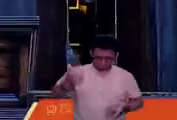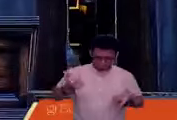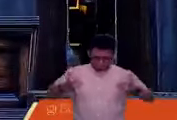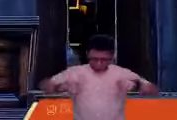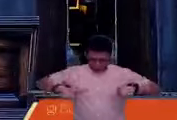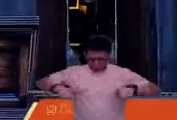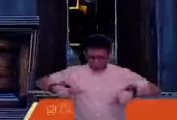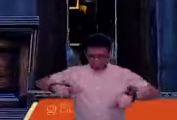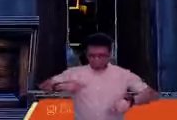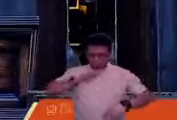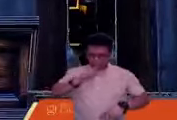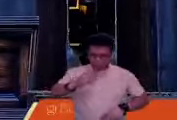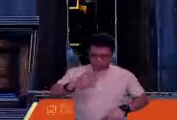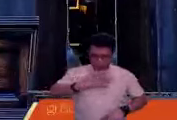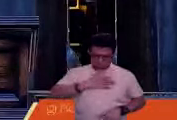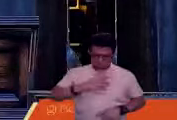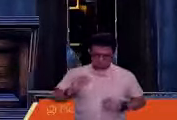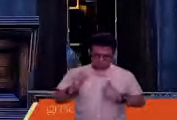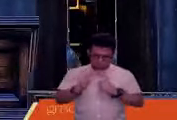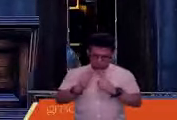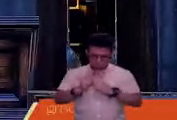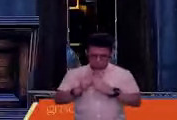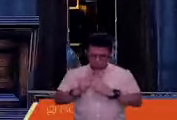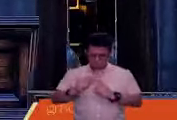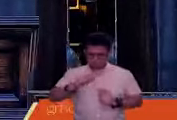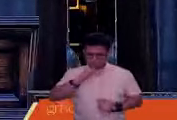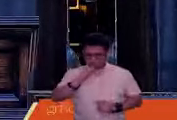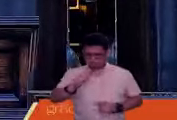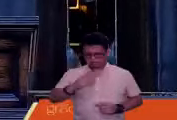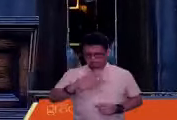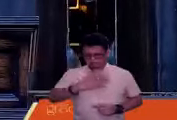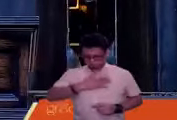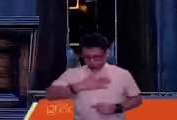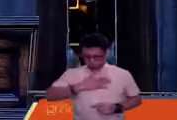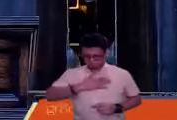let not my word be merely elegant and masterly.